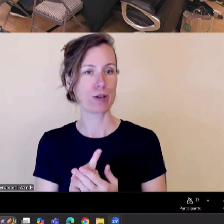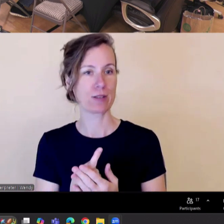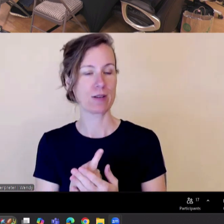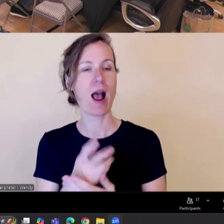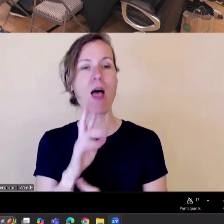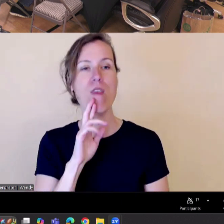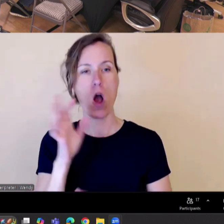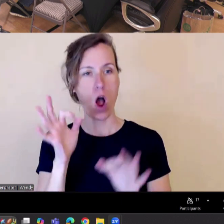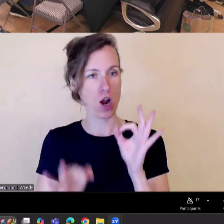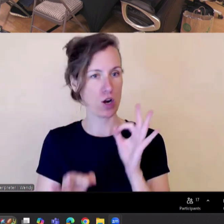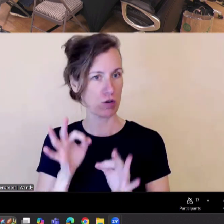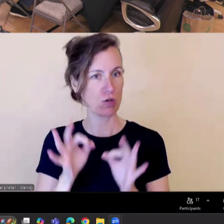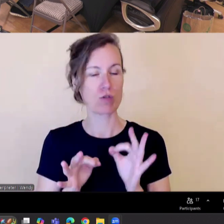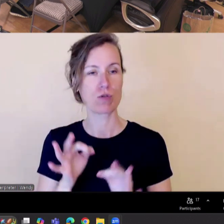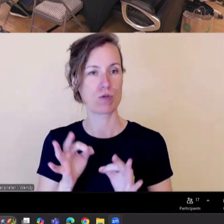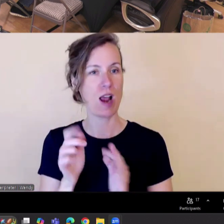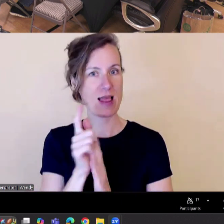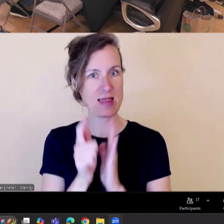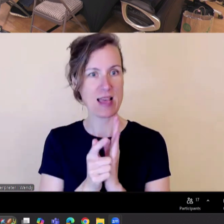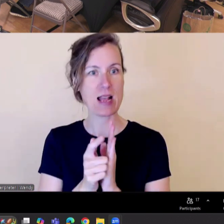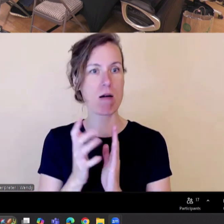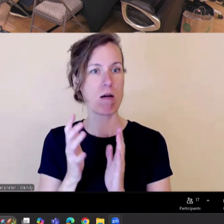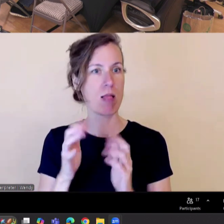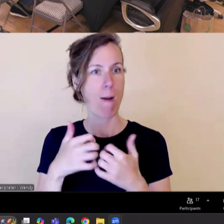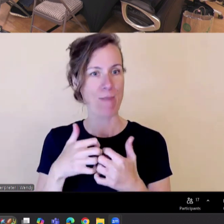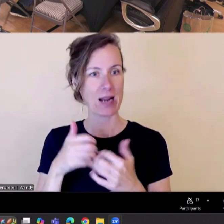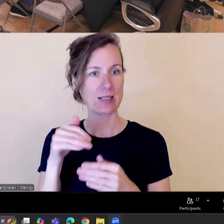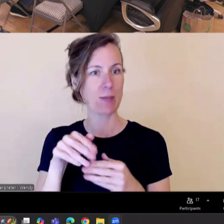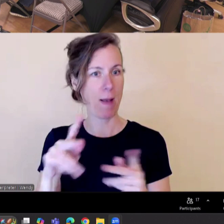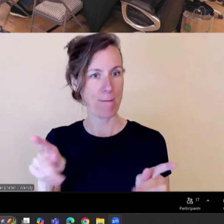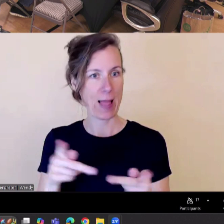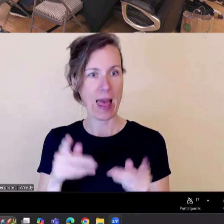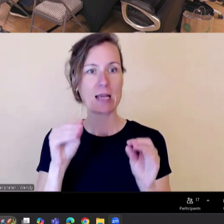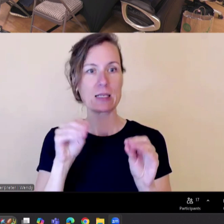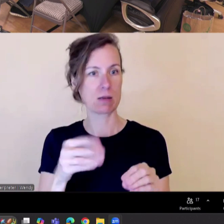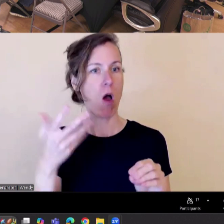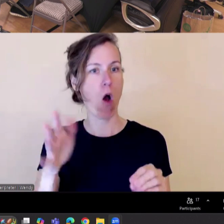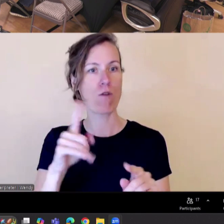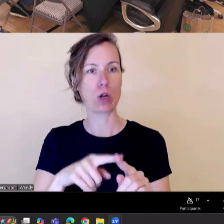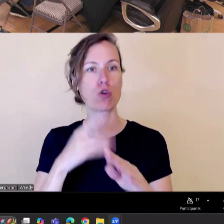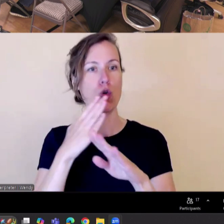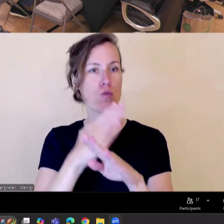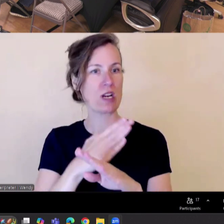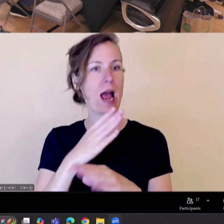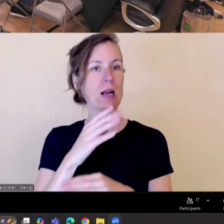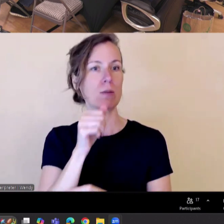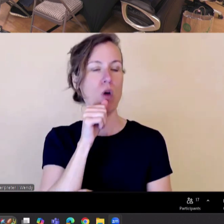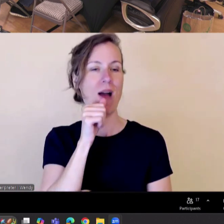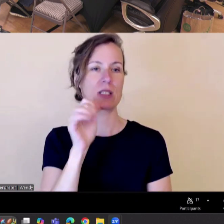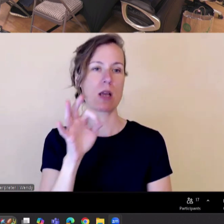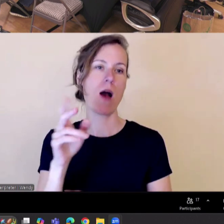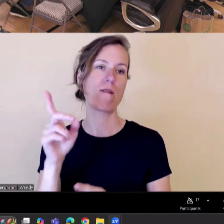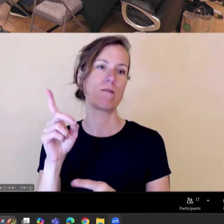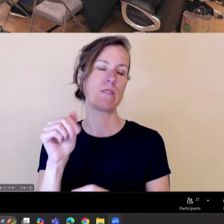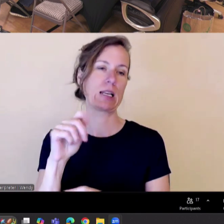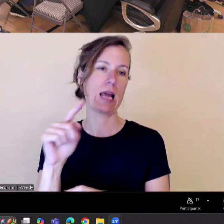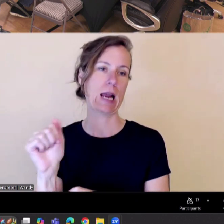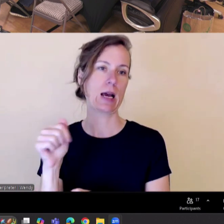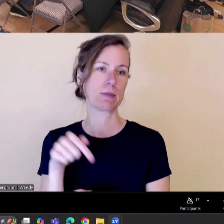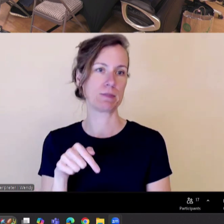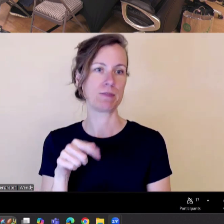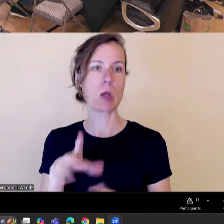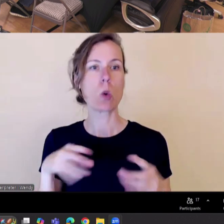place that protect the privacy of the data. As I said, the data is owned by the town, and to acquire